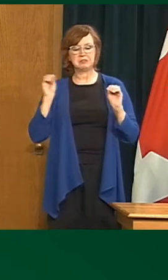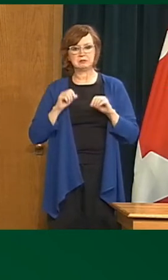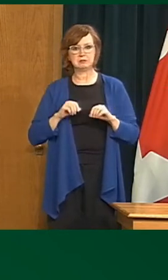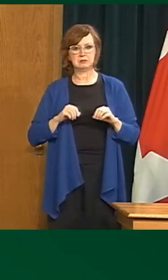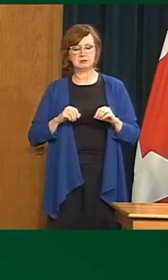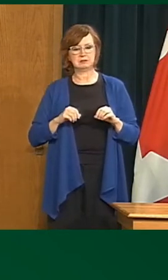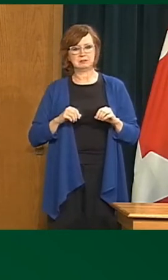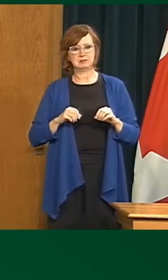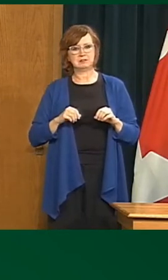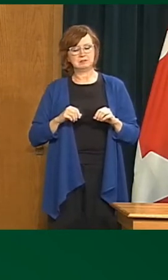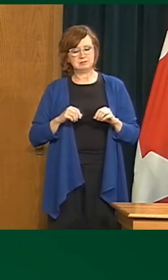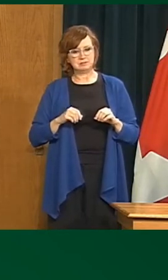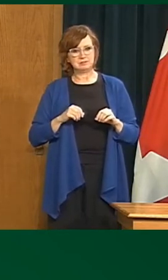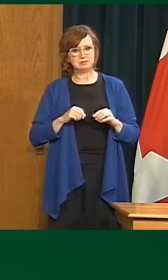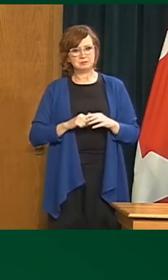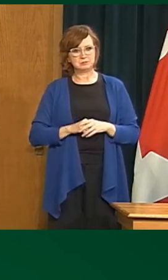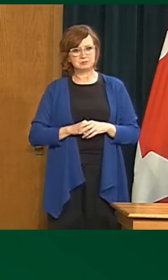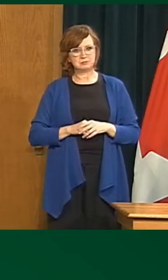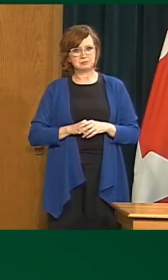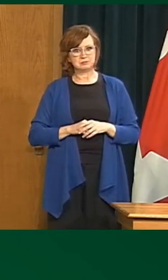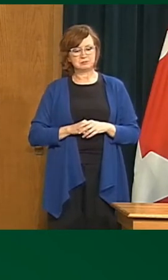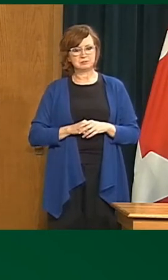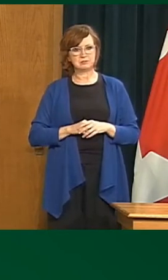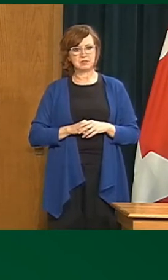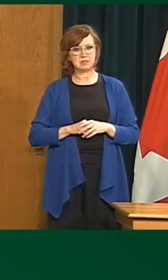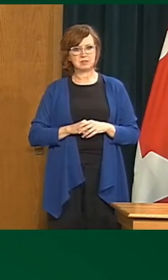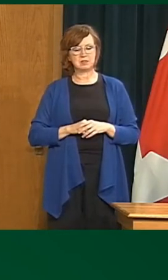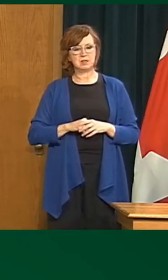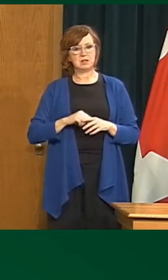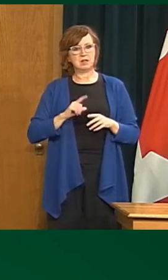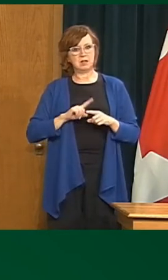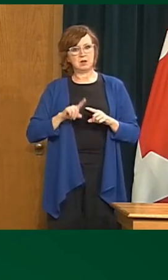not. That still has to be the PCR test that is in use